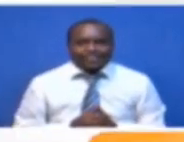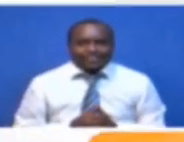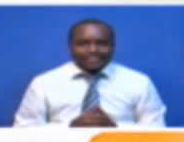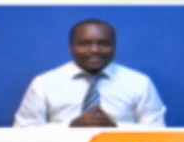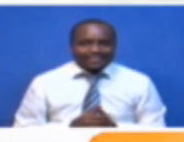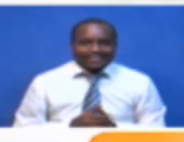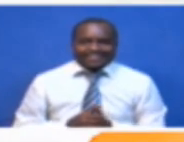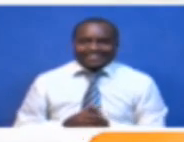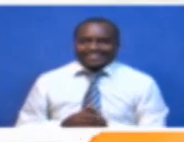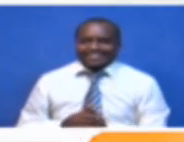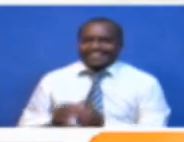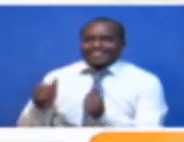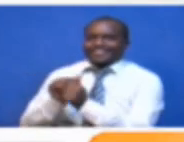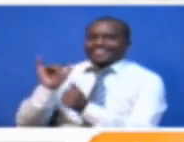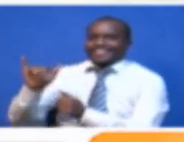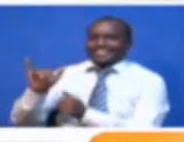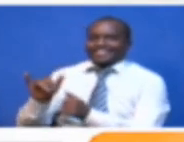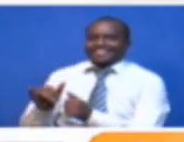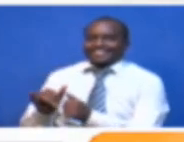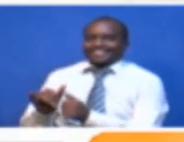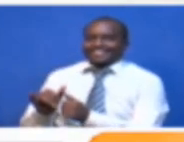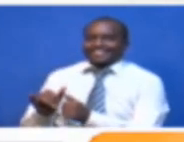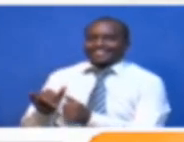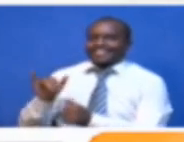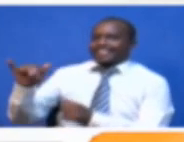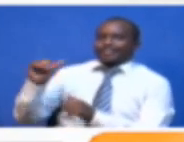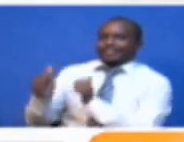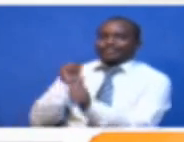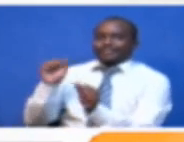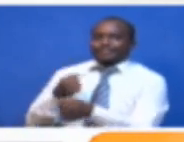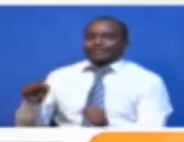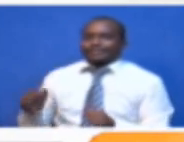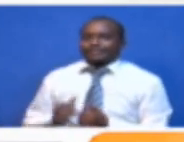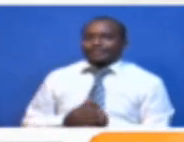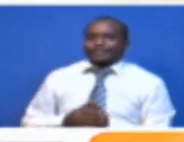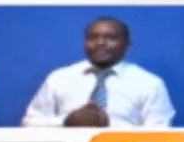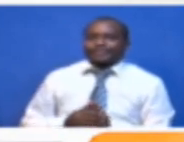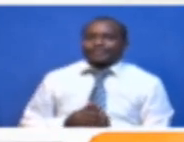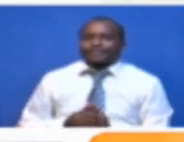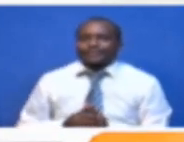On that note, thank you very much. Yossi Wezikata.